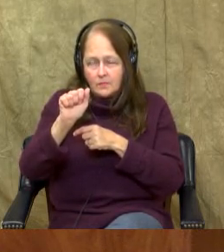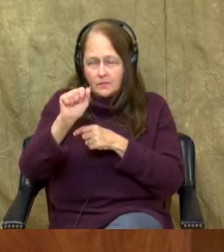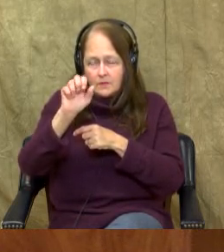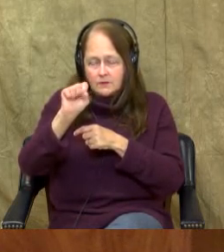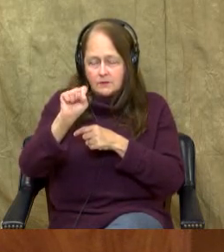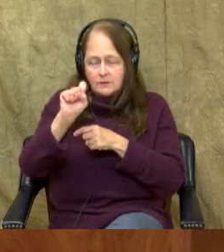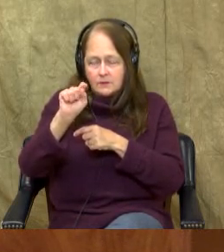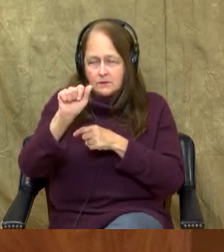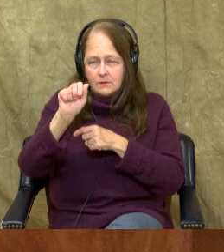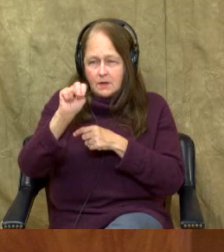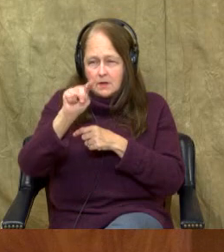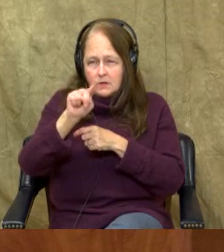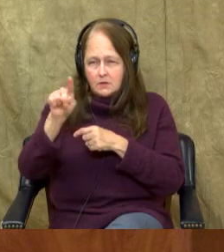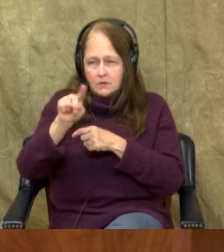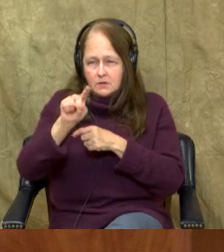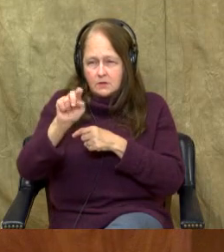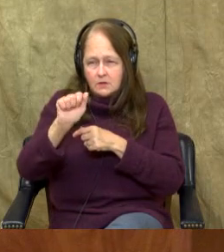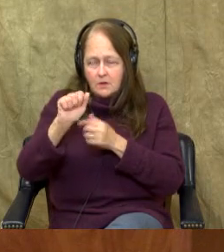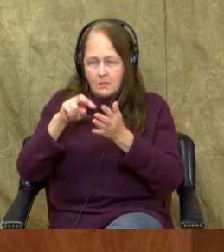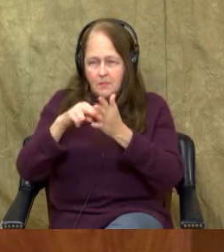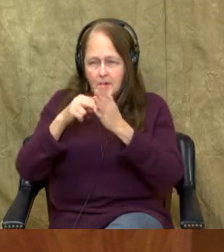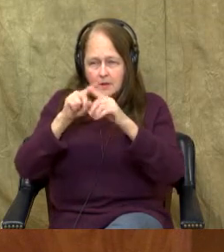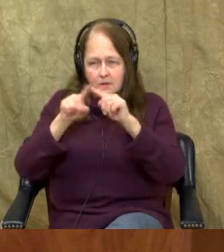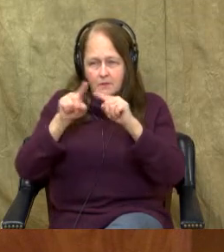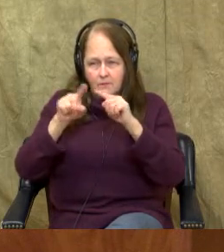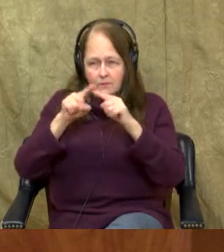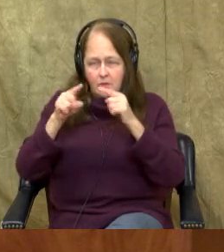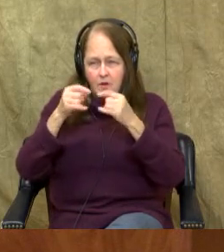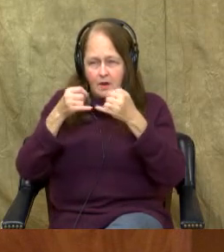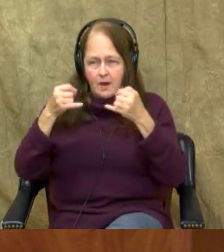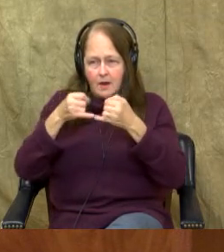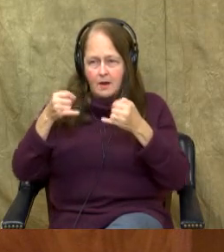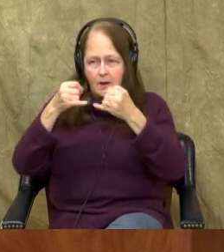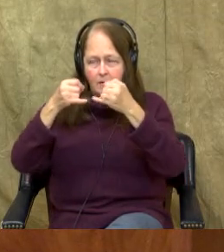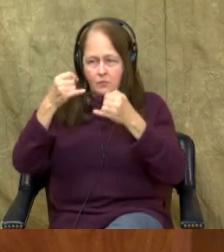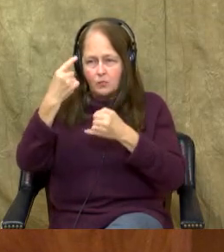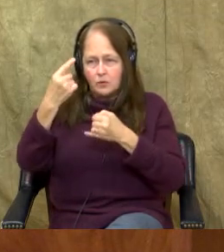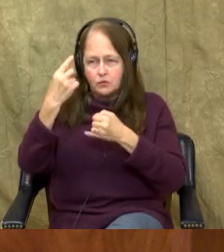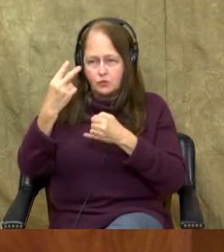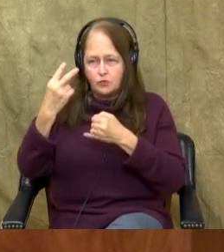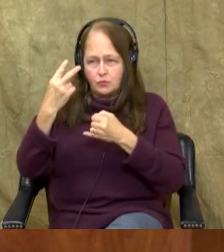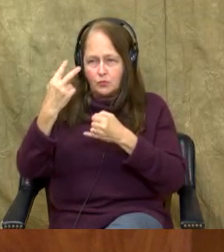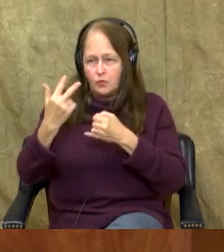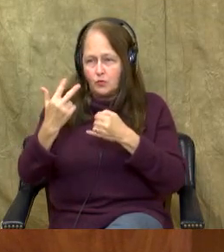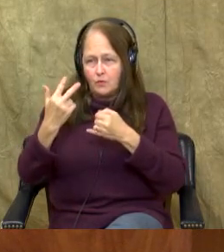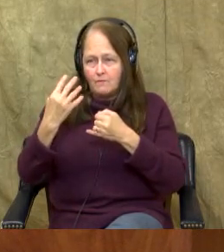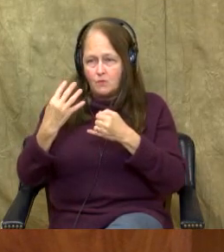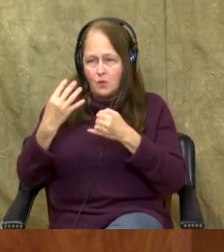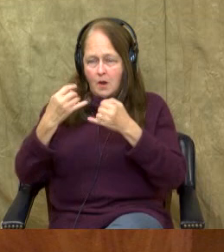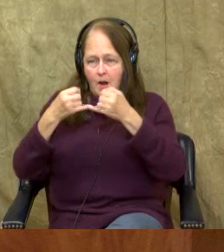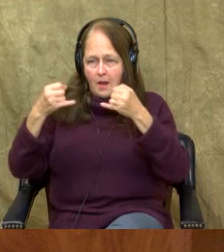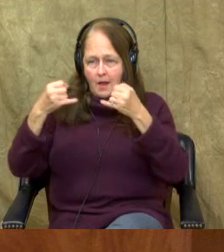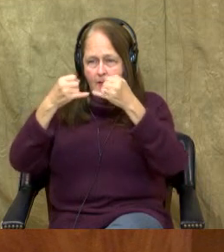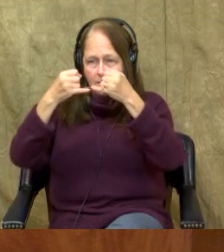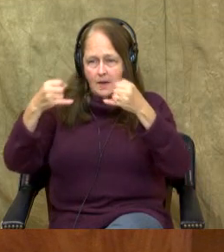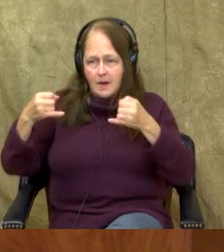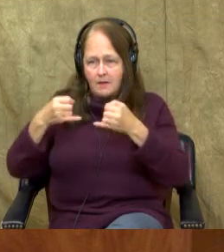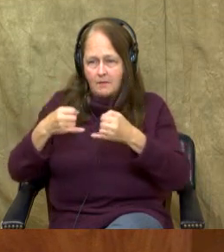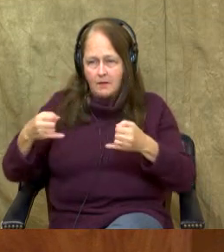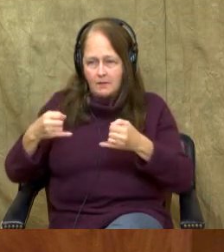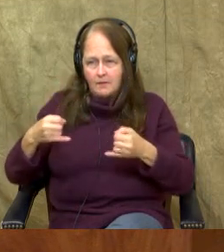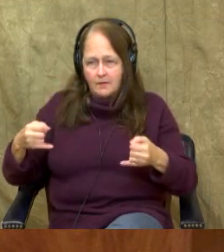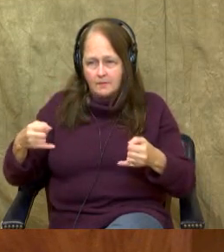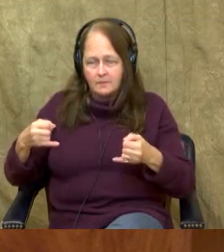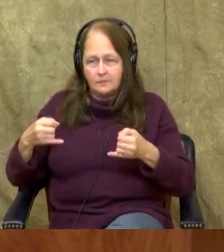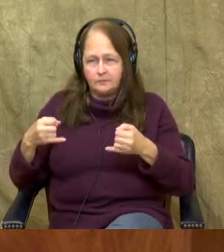Stanzas can be made up of many different lines. It could be 1 line, 2 lines, 3 lines, 4 lines, and so forth.